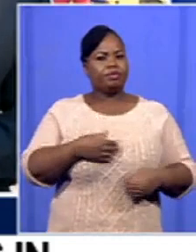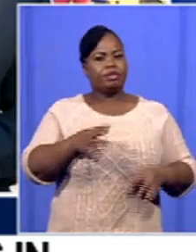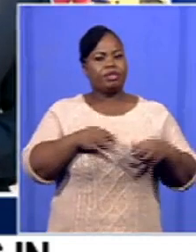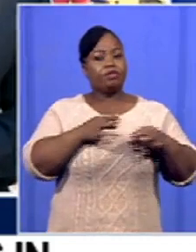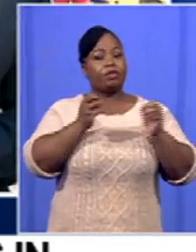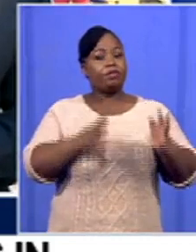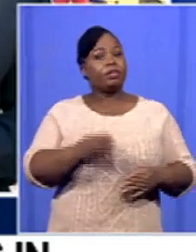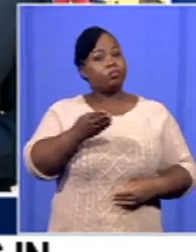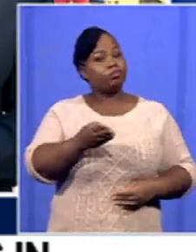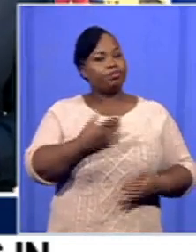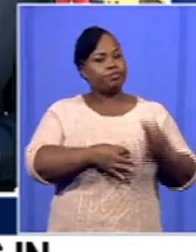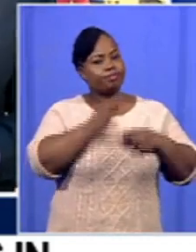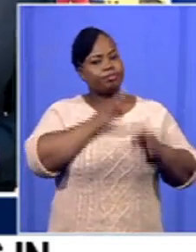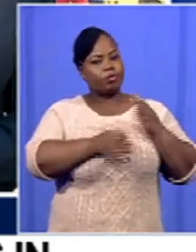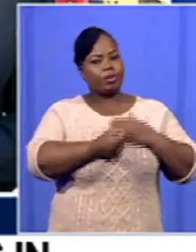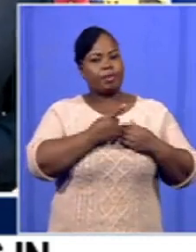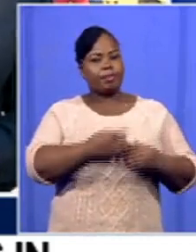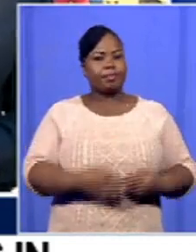is there now. Tell us what's going to happen.